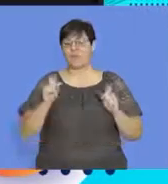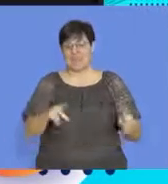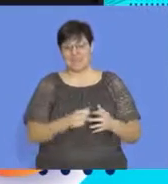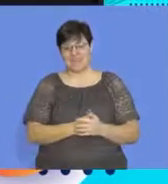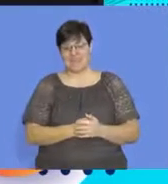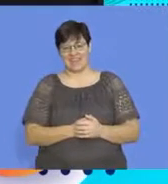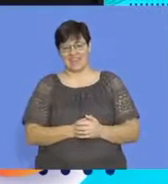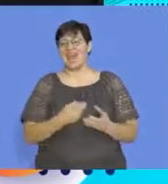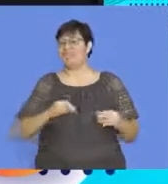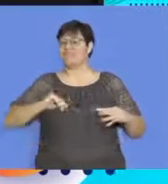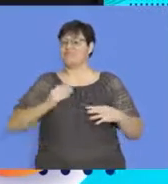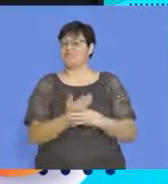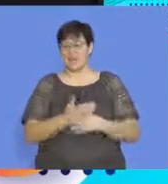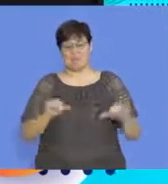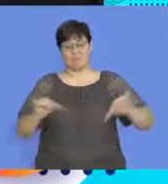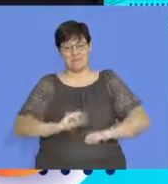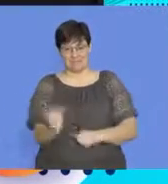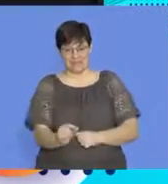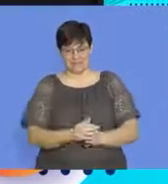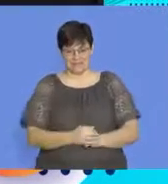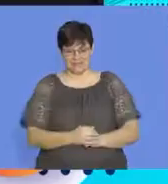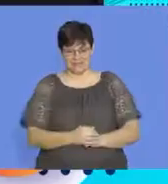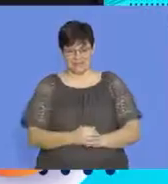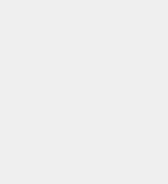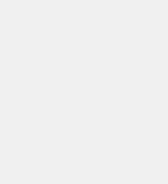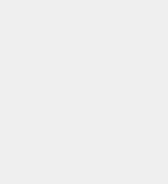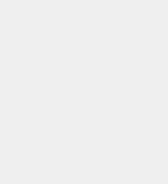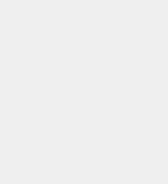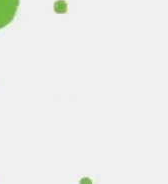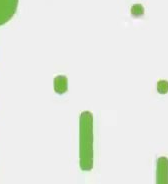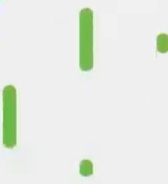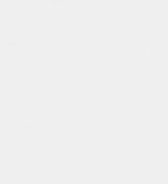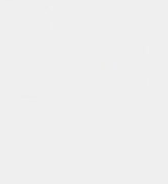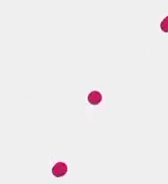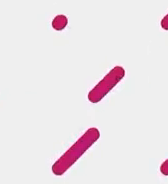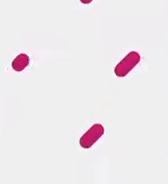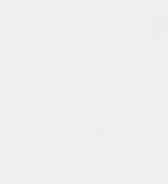guys, we're going to take a quick break. We'll be right back.